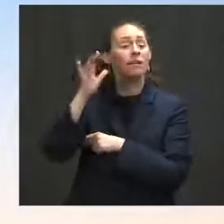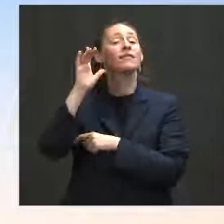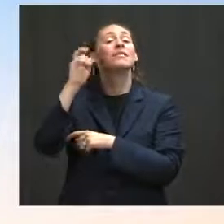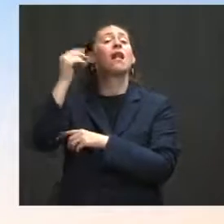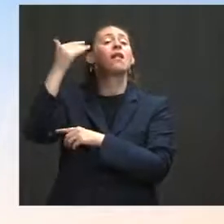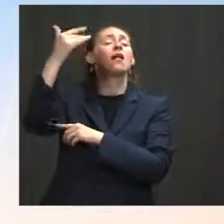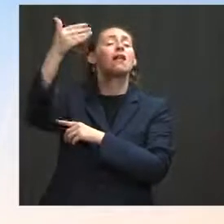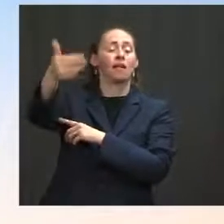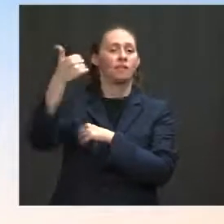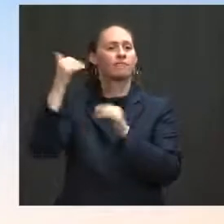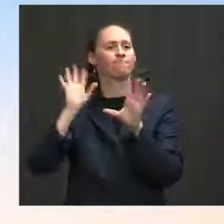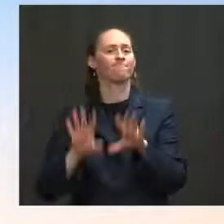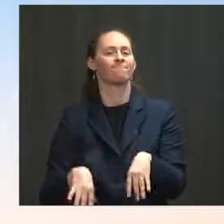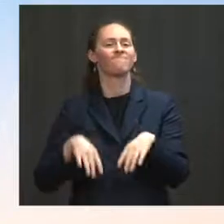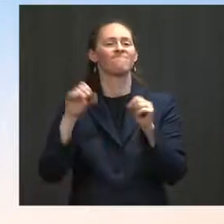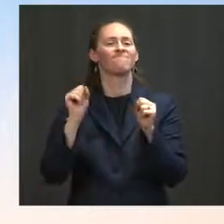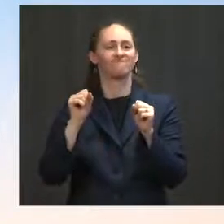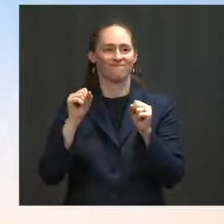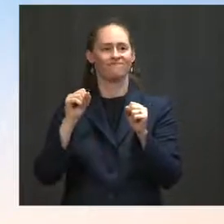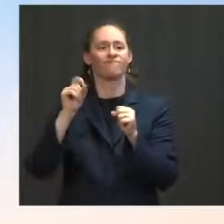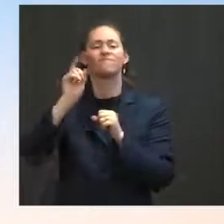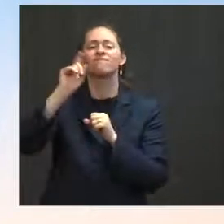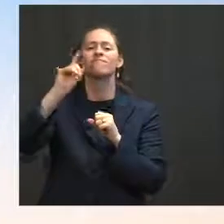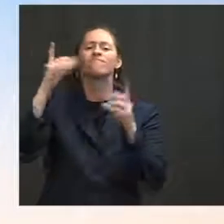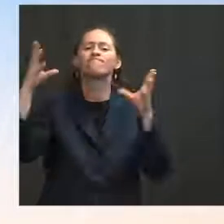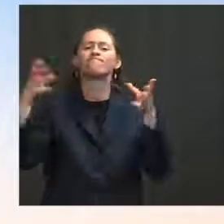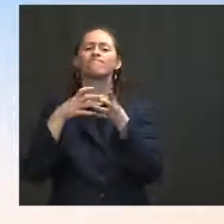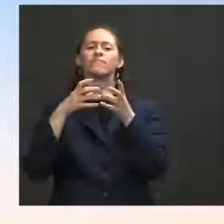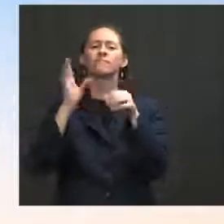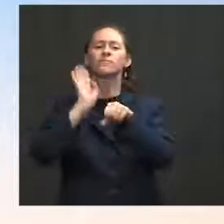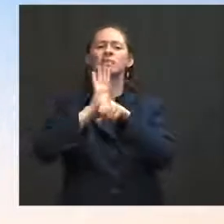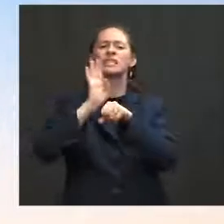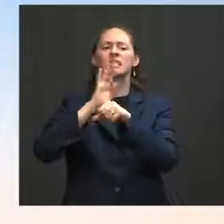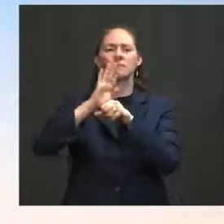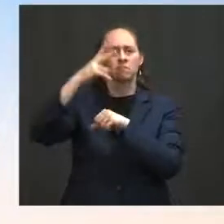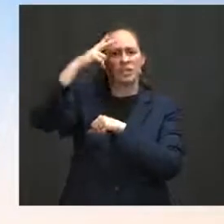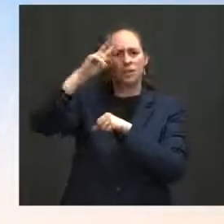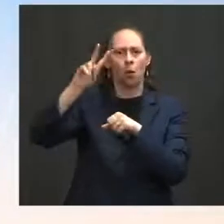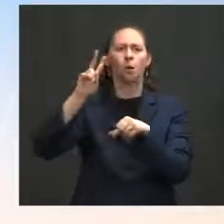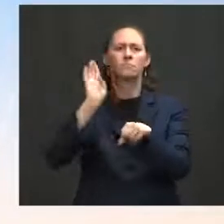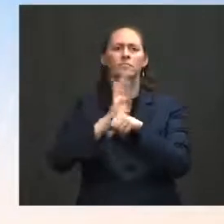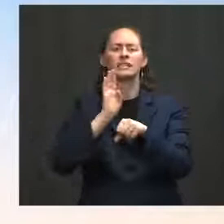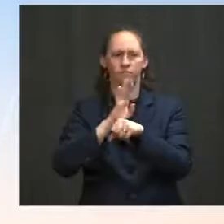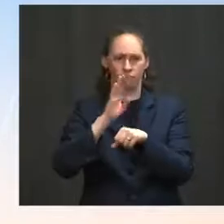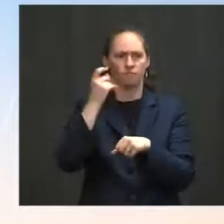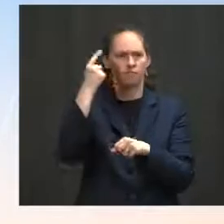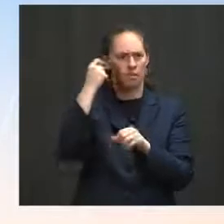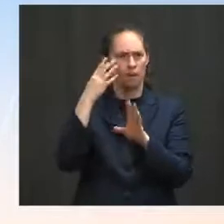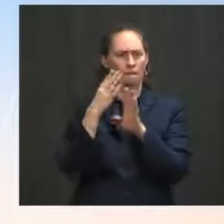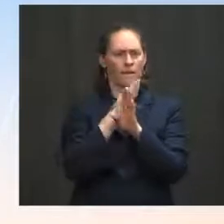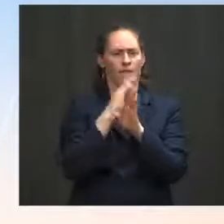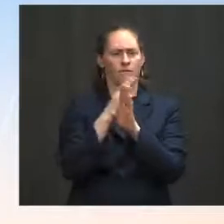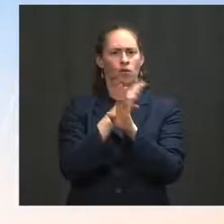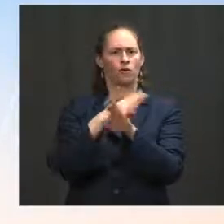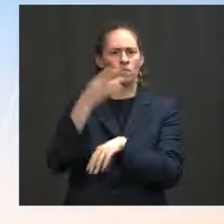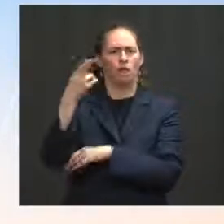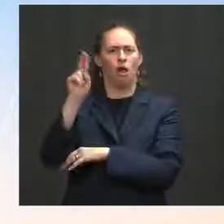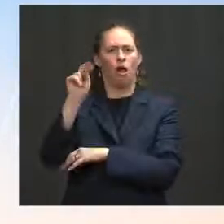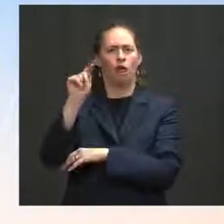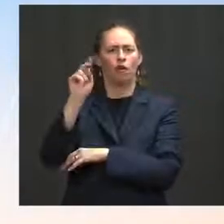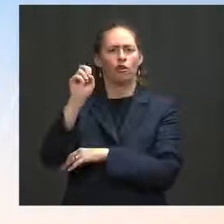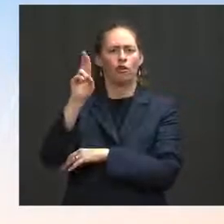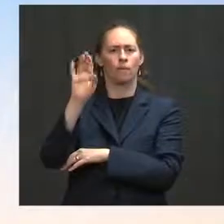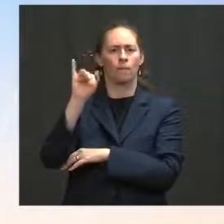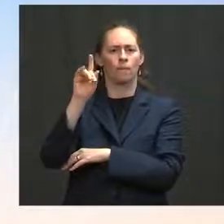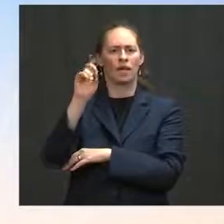Observatory Mexican business associates of Hunter Biden before Hunter Biden emailed these associates from Air Force 2 the next year going to Mexico.